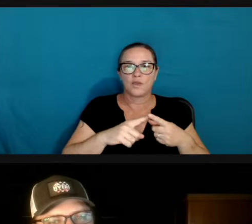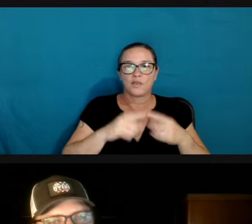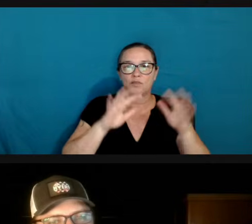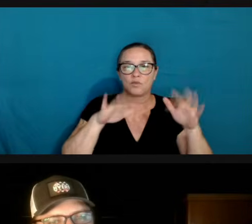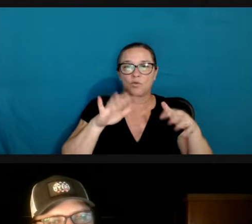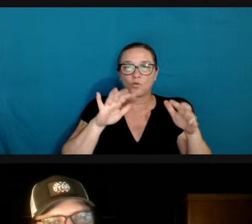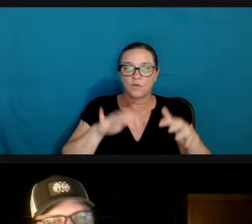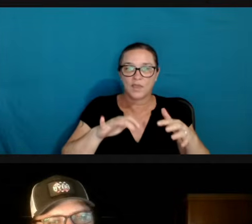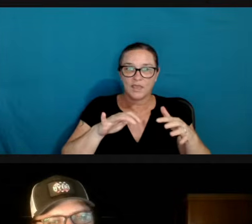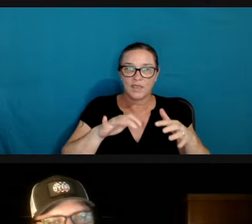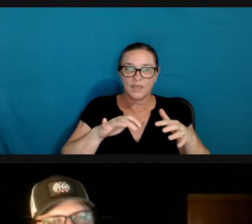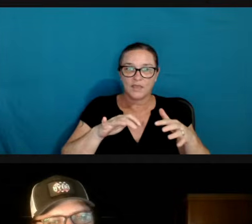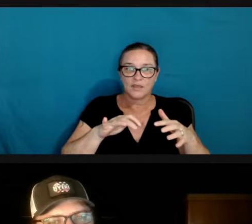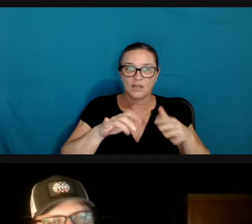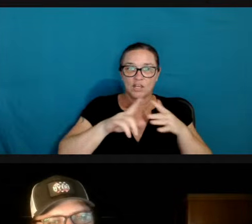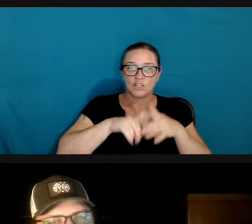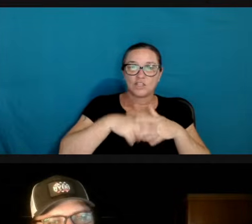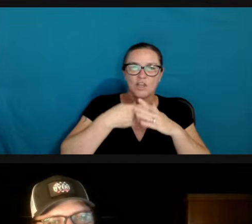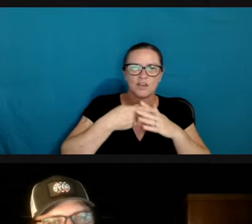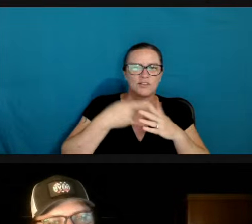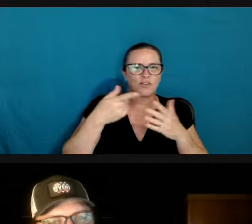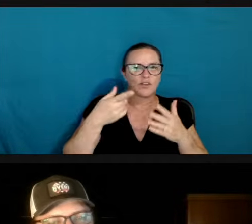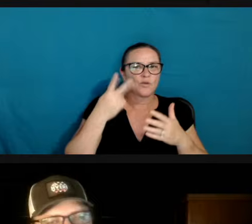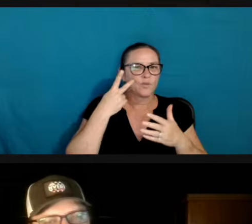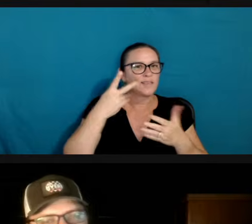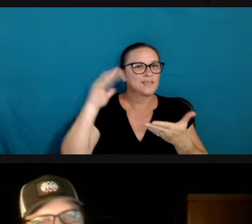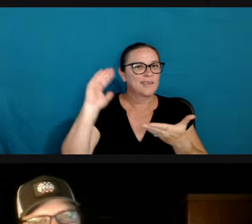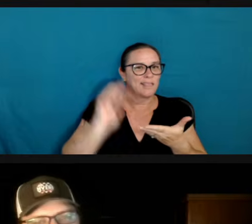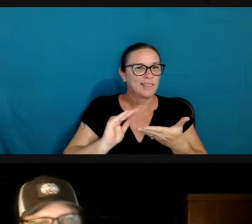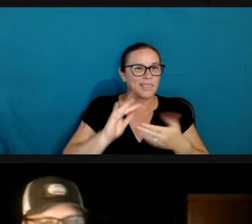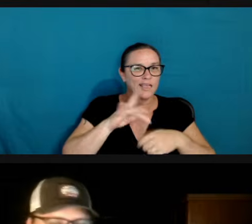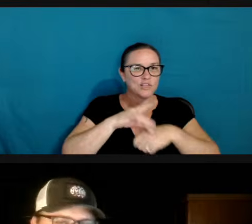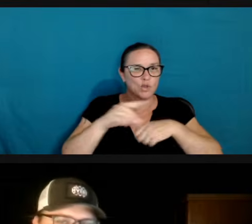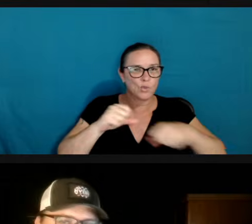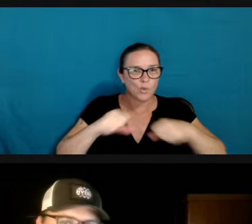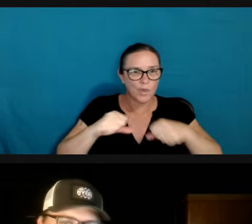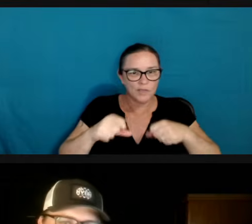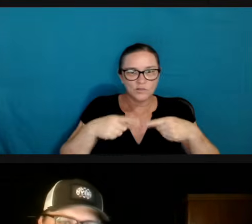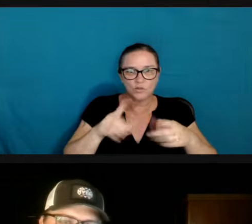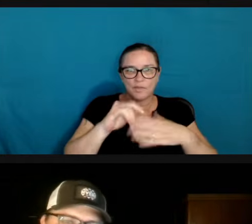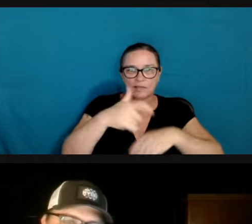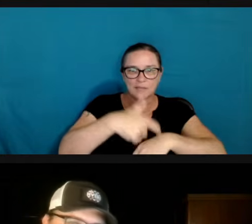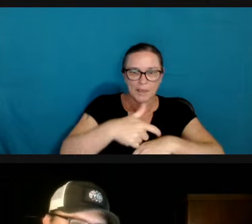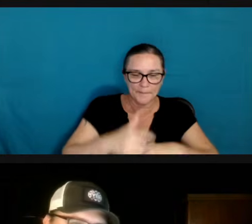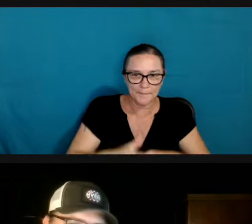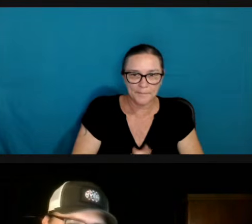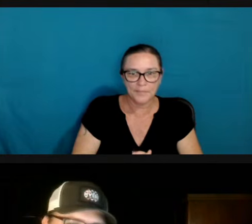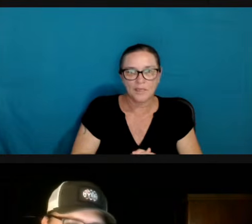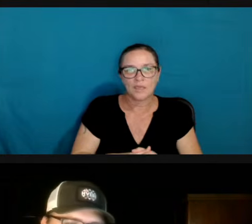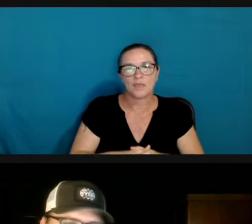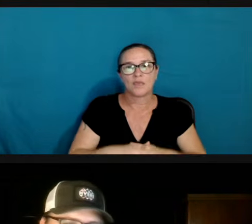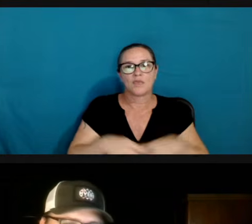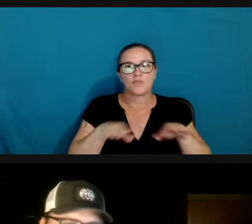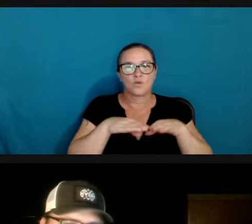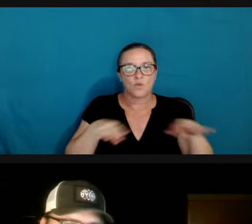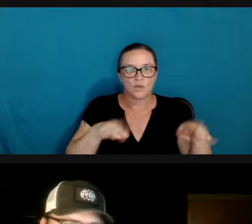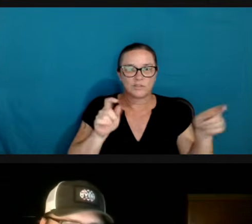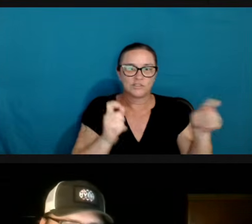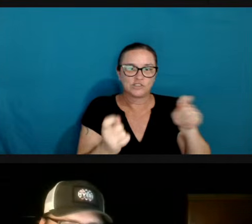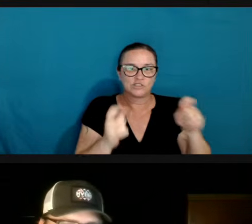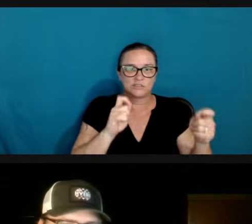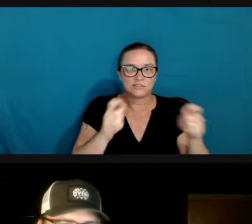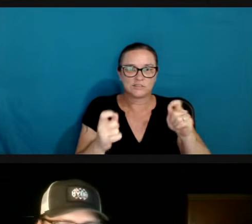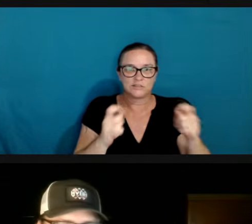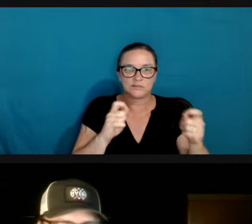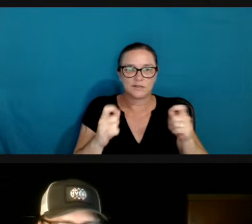actually might see a slowdown in earthquakes during that time, as the ground is adjusting to the weight of the water. But like